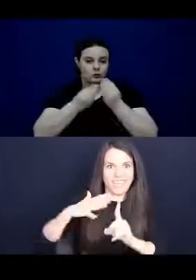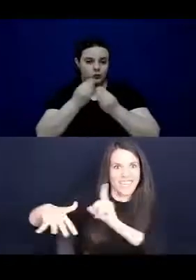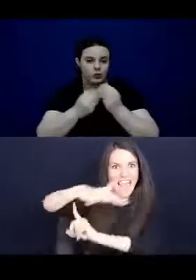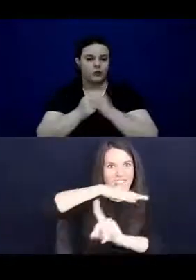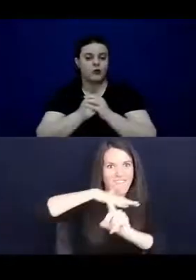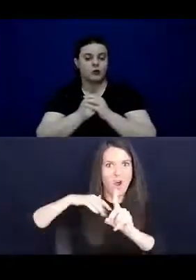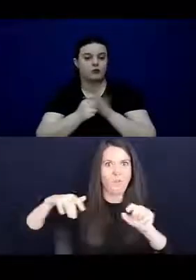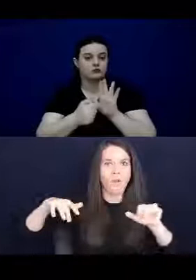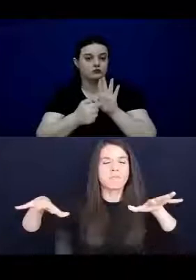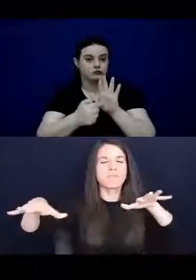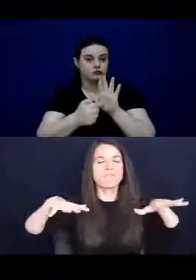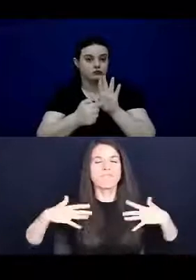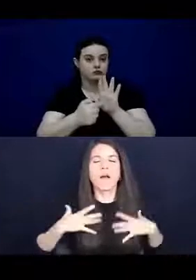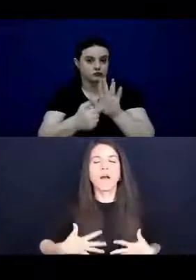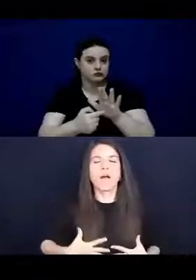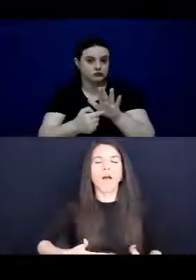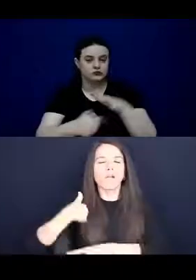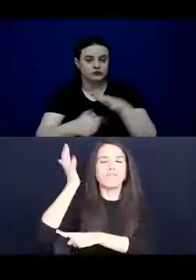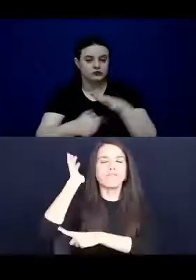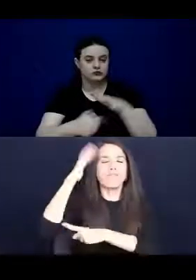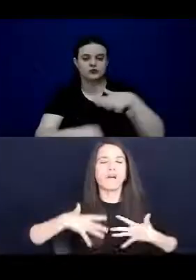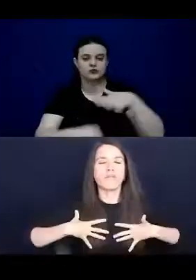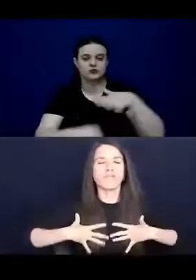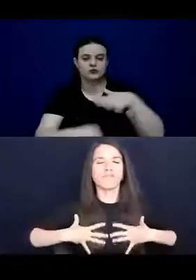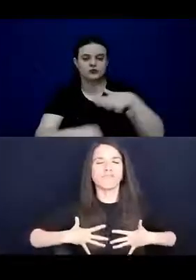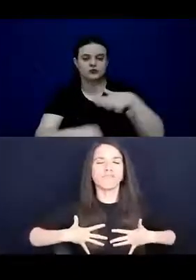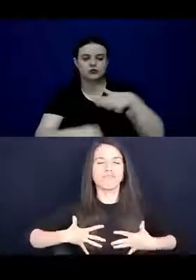and allowing the user to respond to it. But also